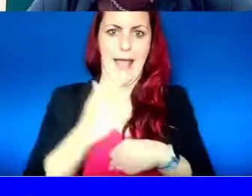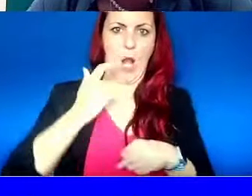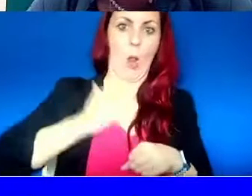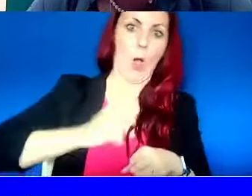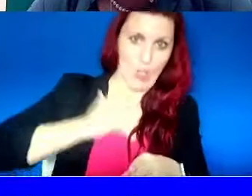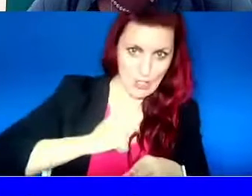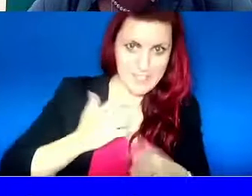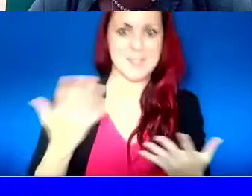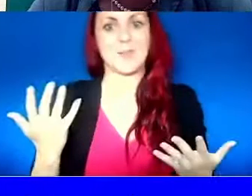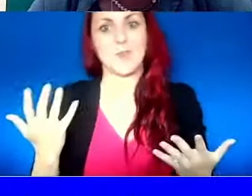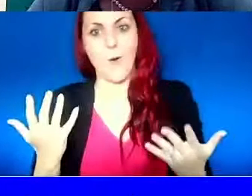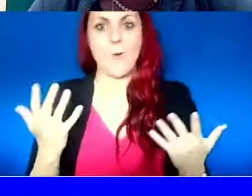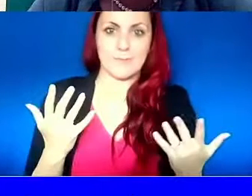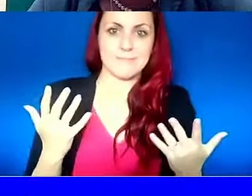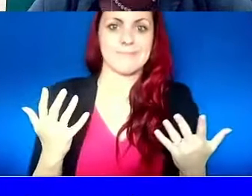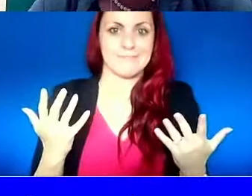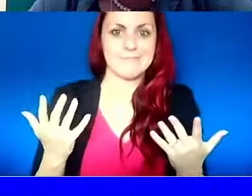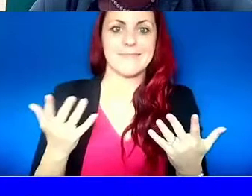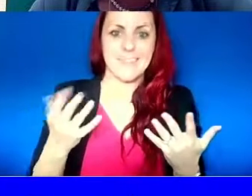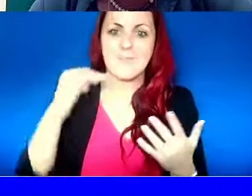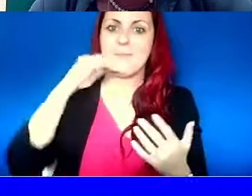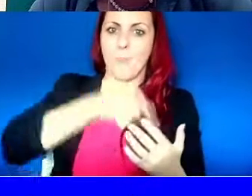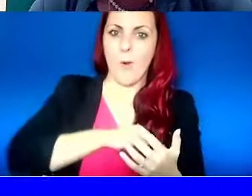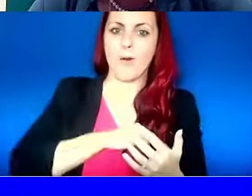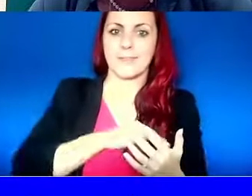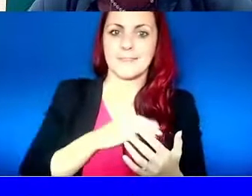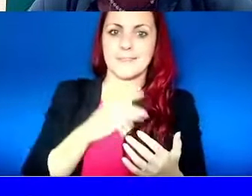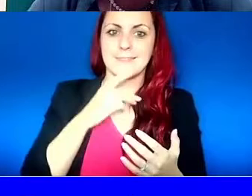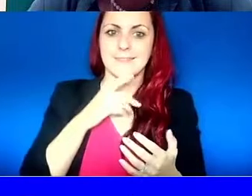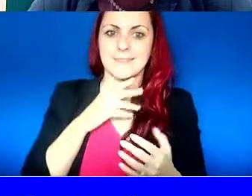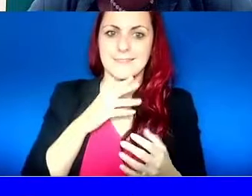So it's, I think it's really important to put